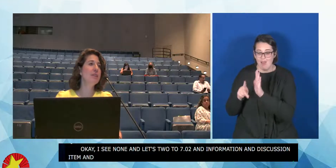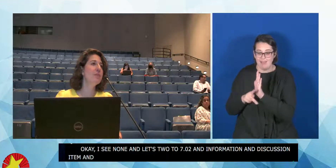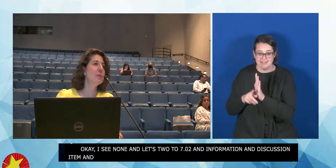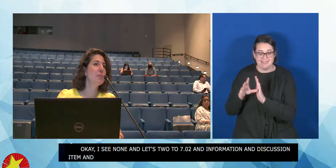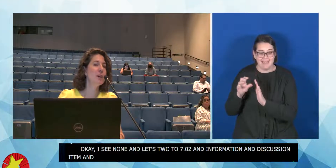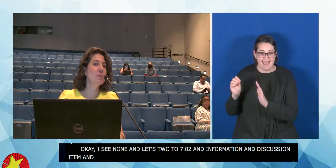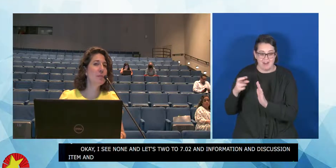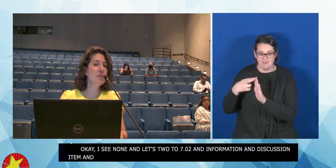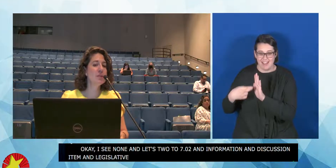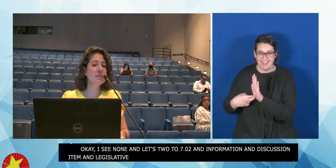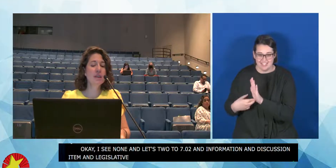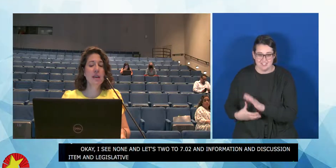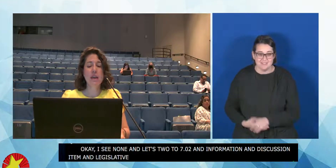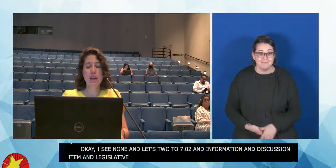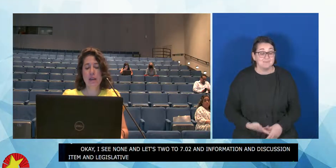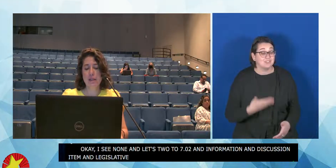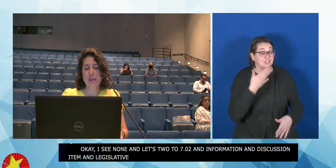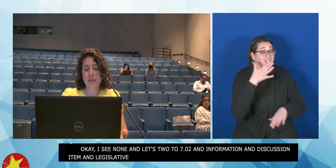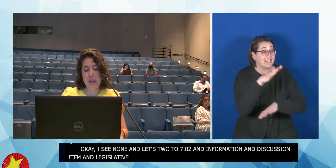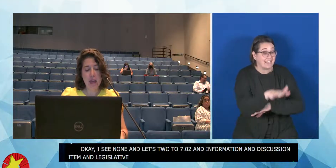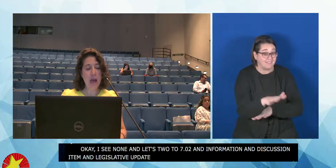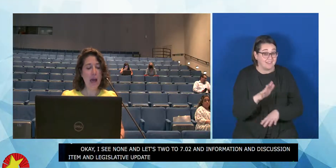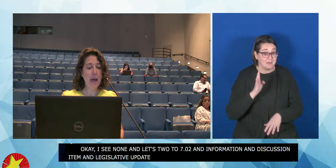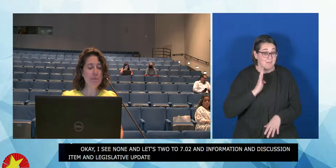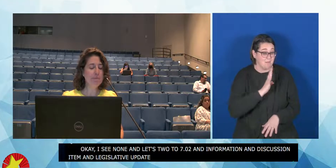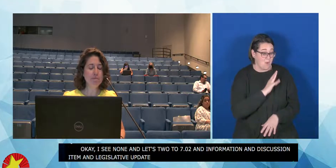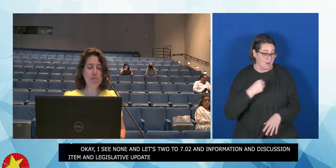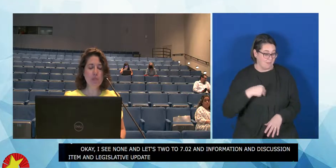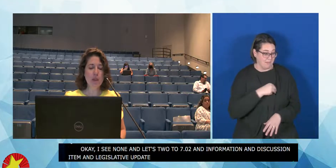Good evening, board members.